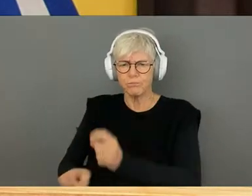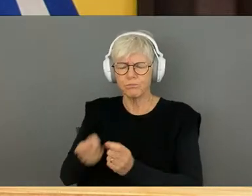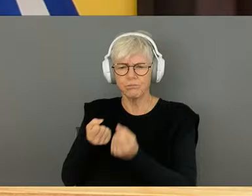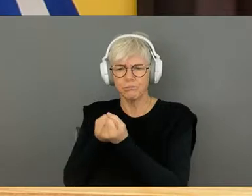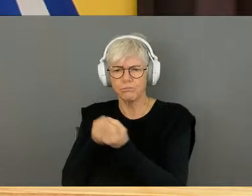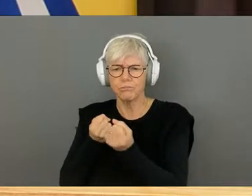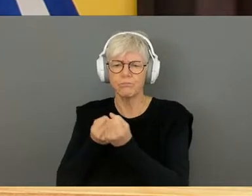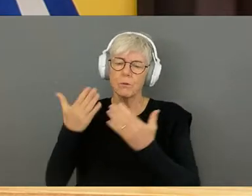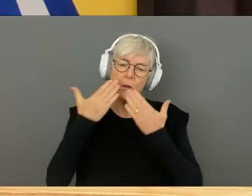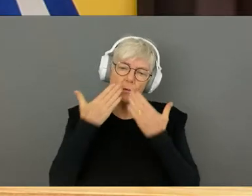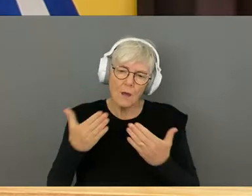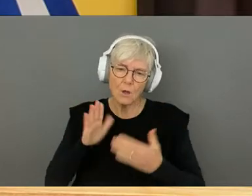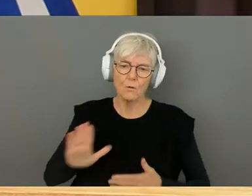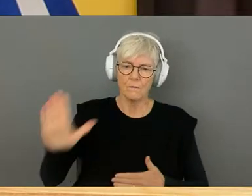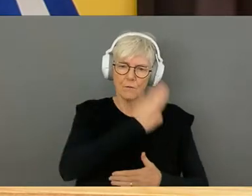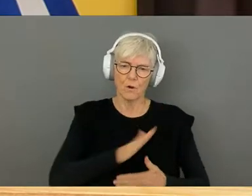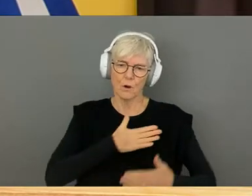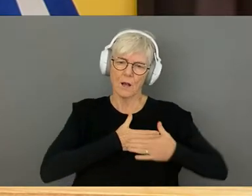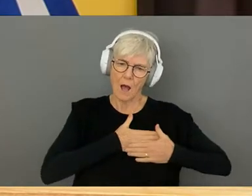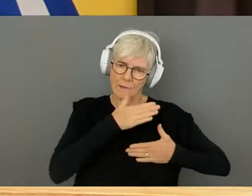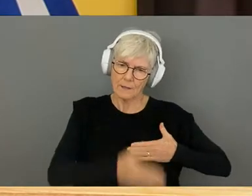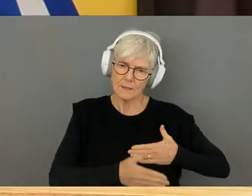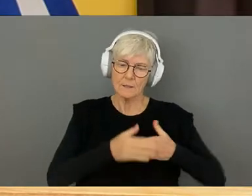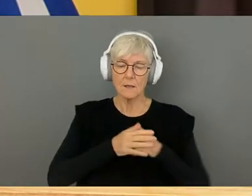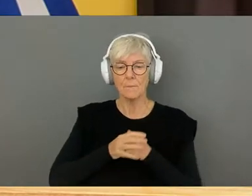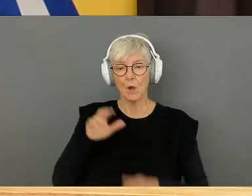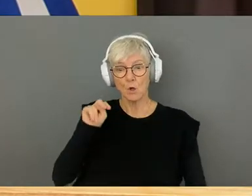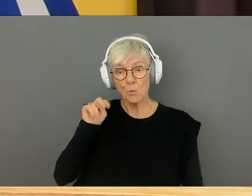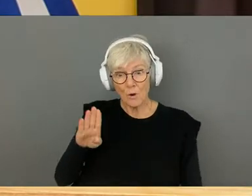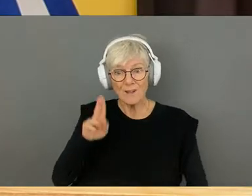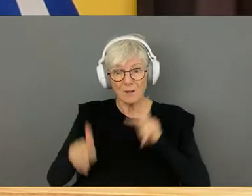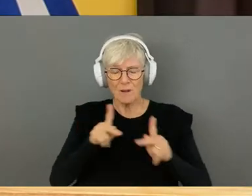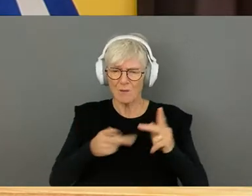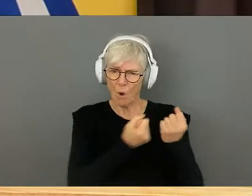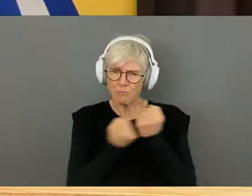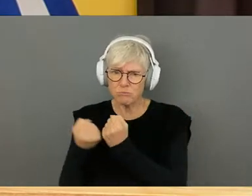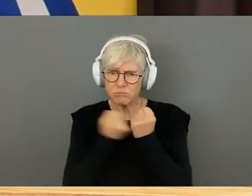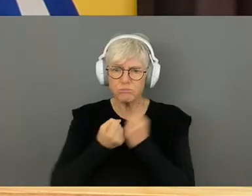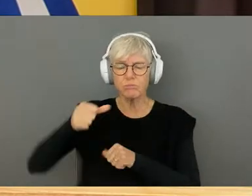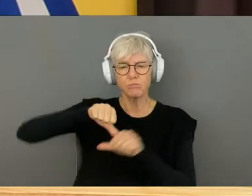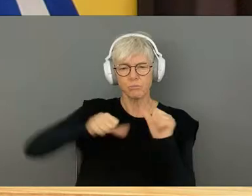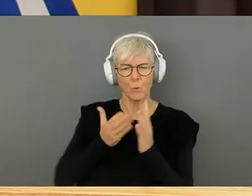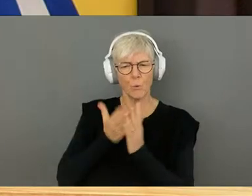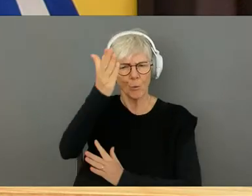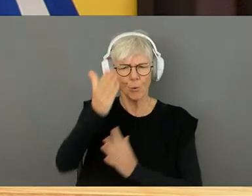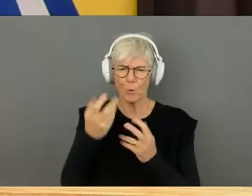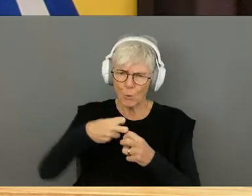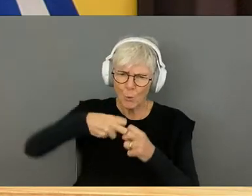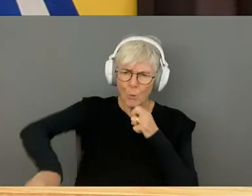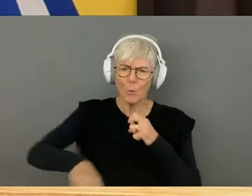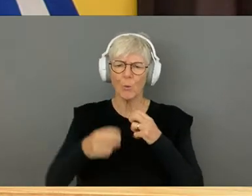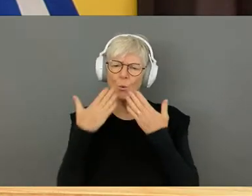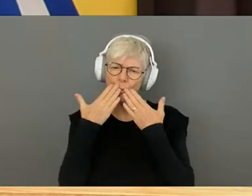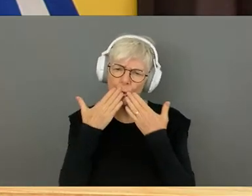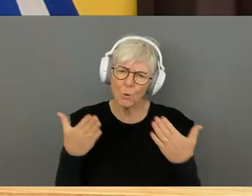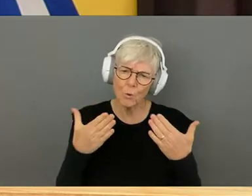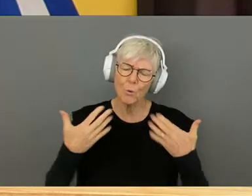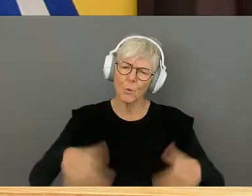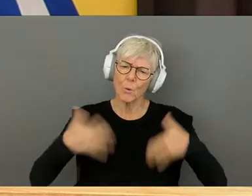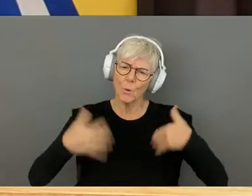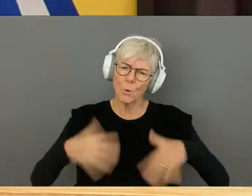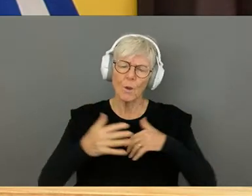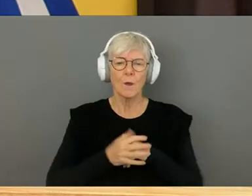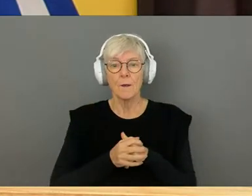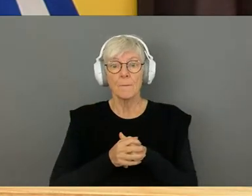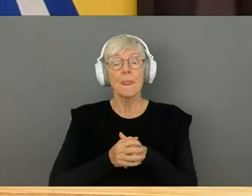that. New Brunswickers really know how to care for one another during these difficult times. Just some information on the